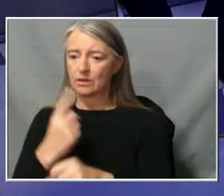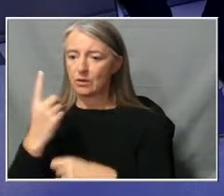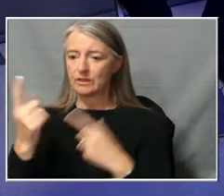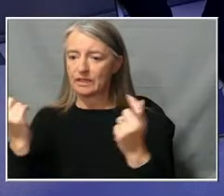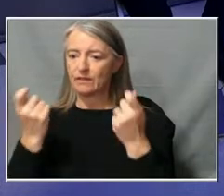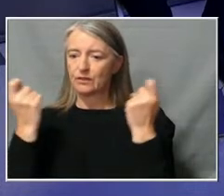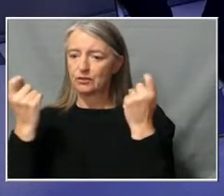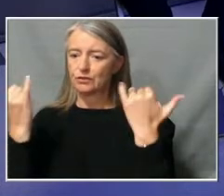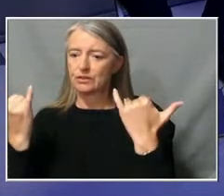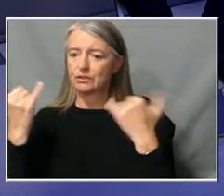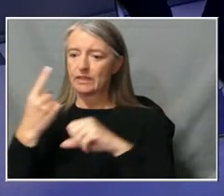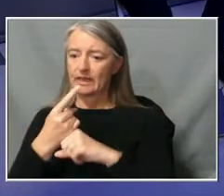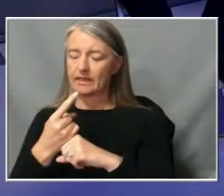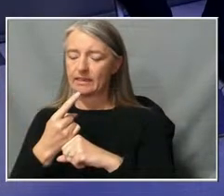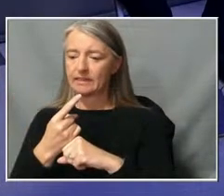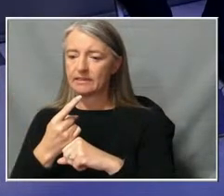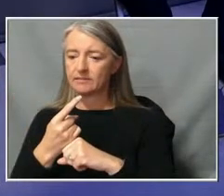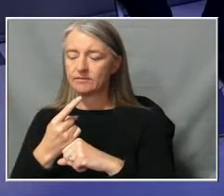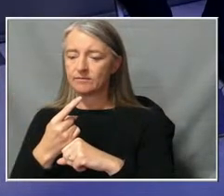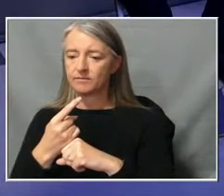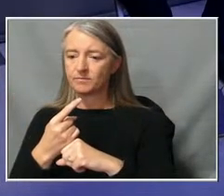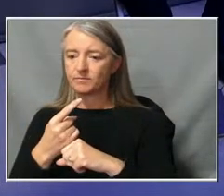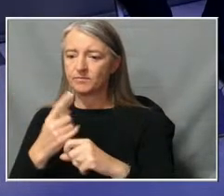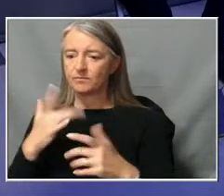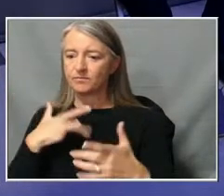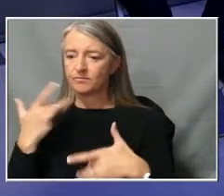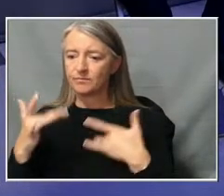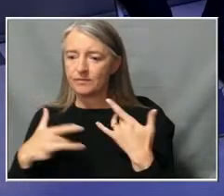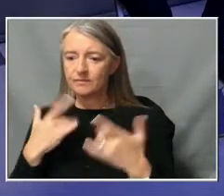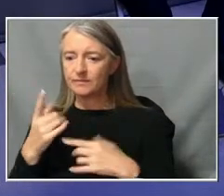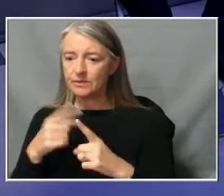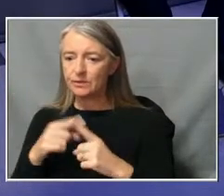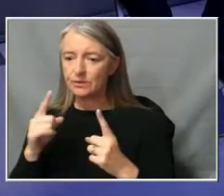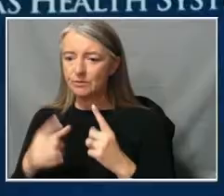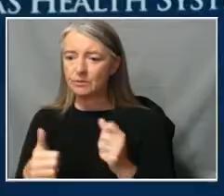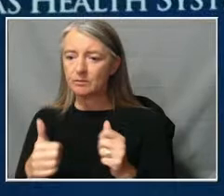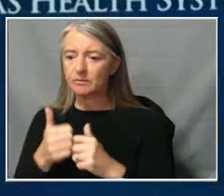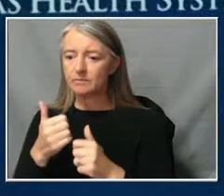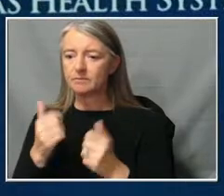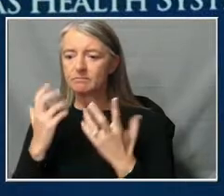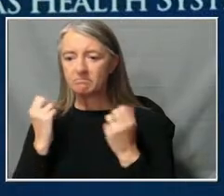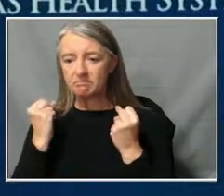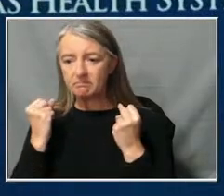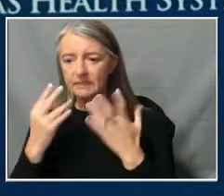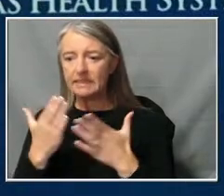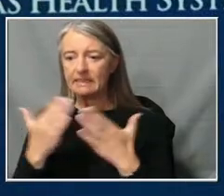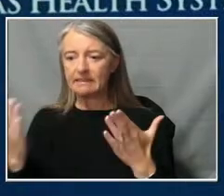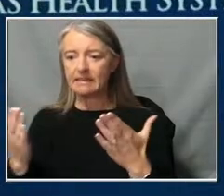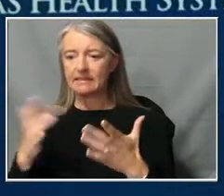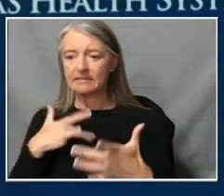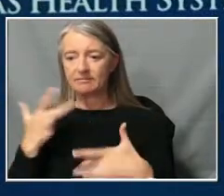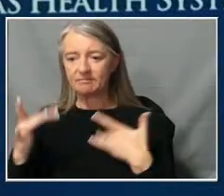anniversary today, and just what is exciting you? Yeah, so lots of things are